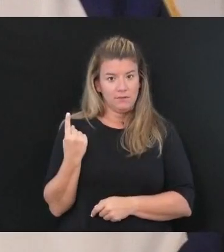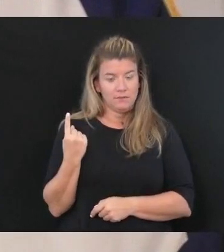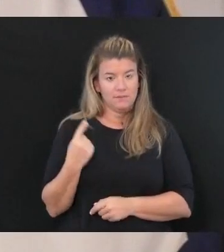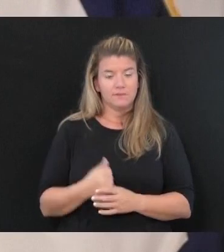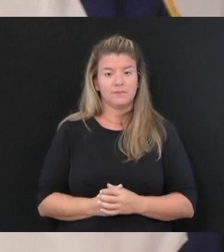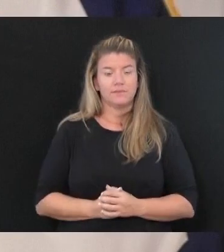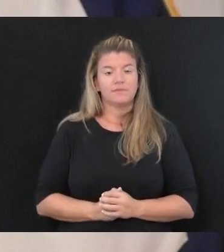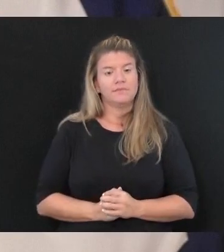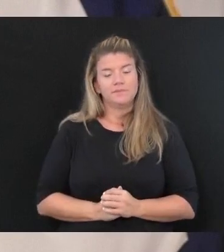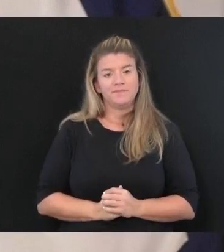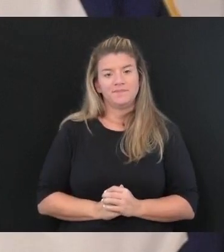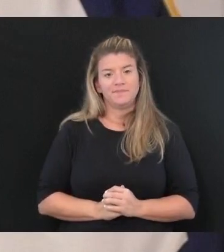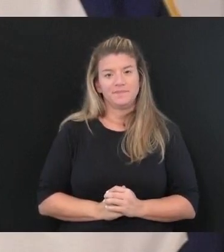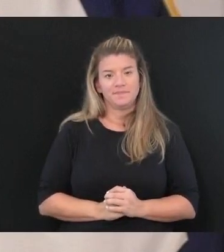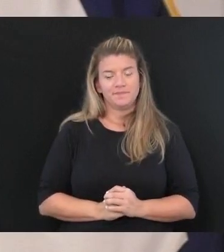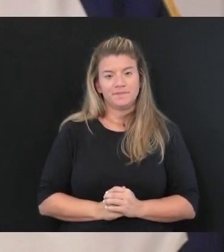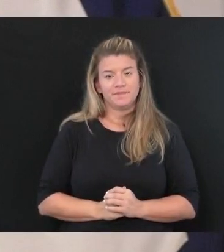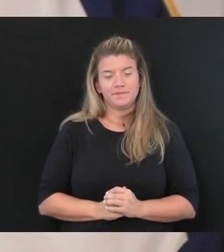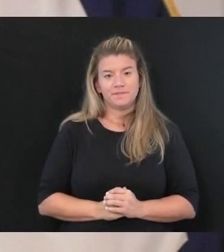I